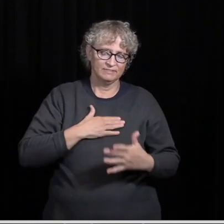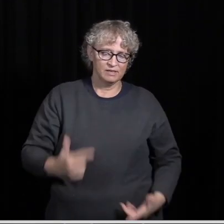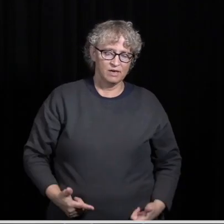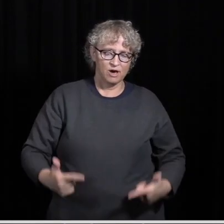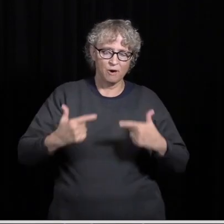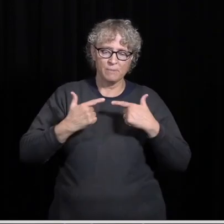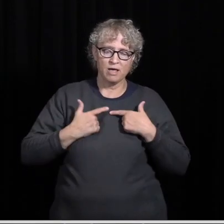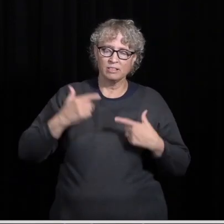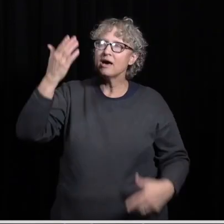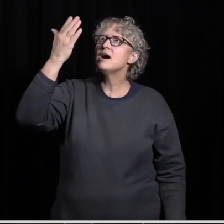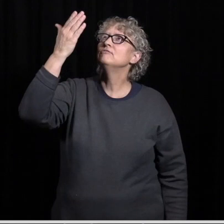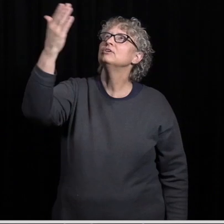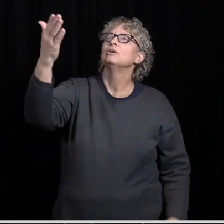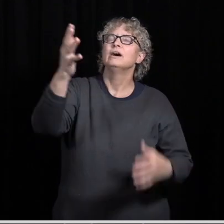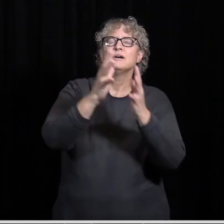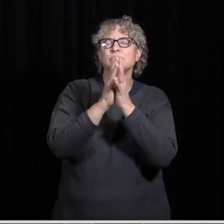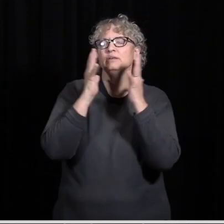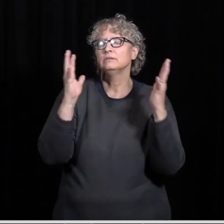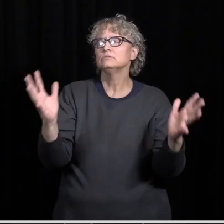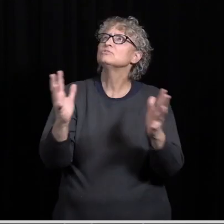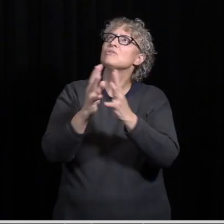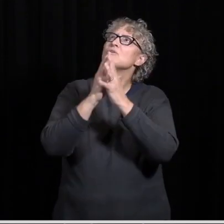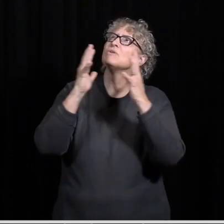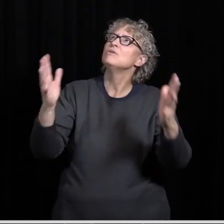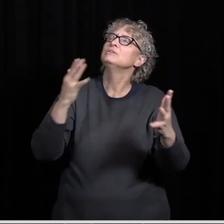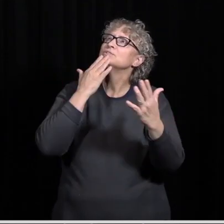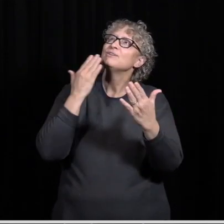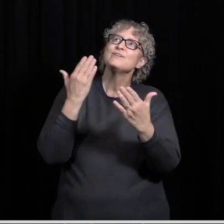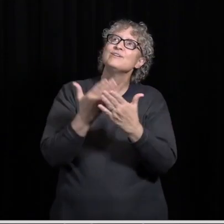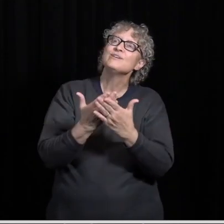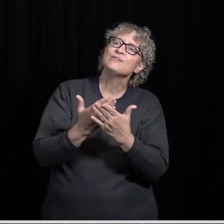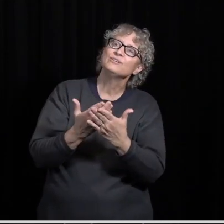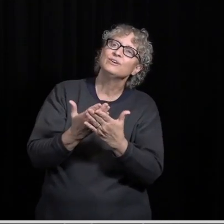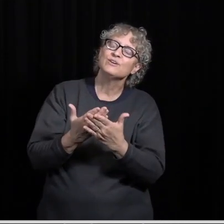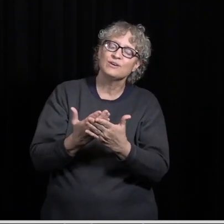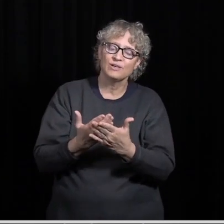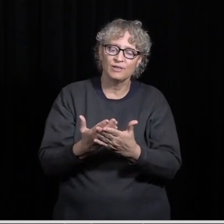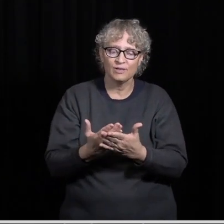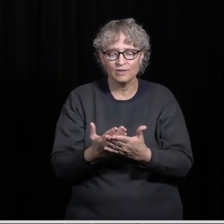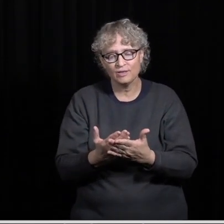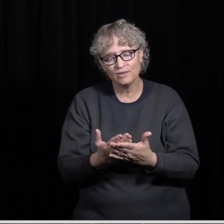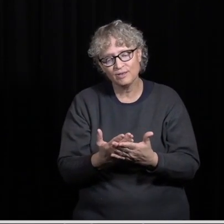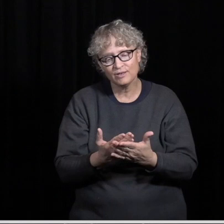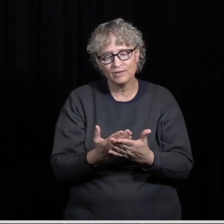faithful. All my life you have been so, so